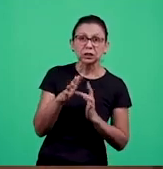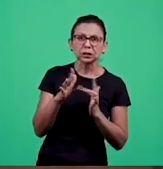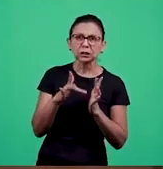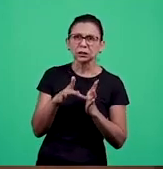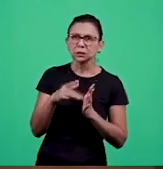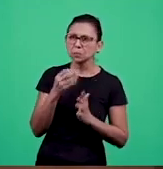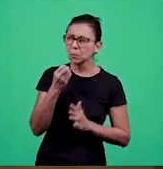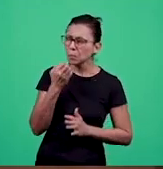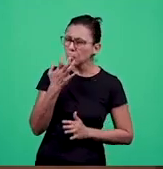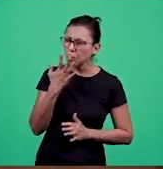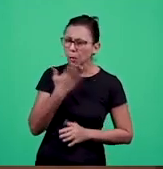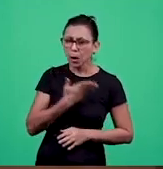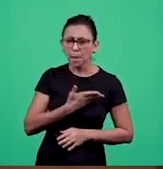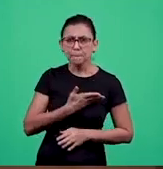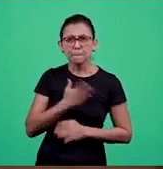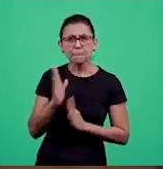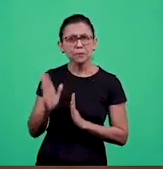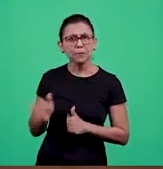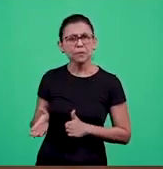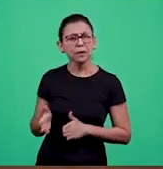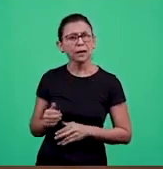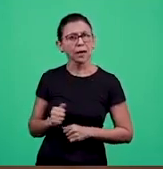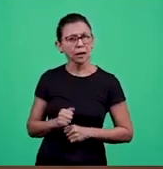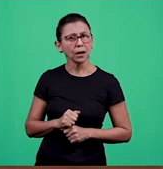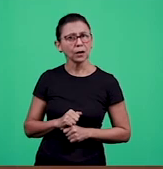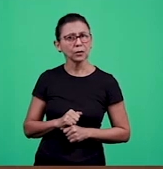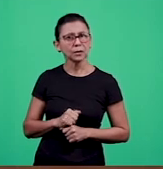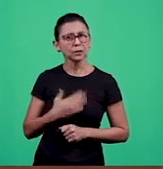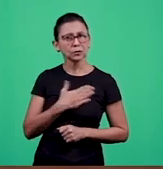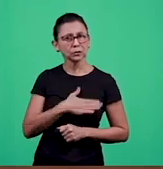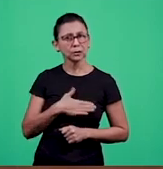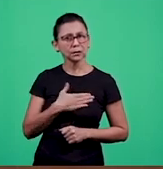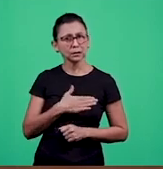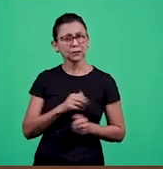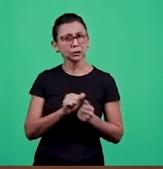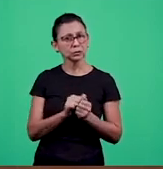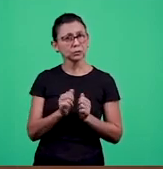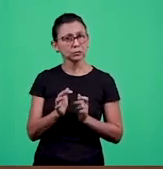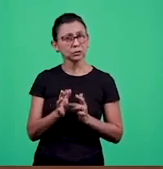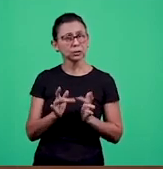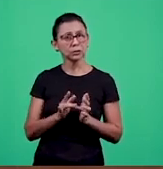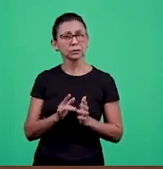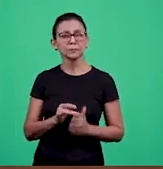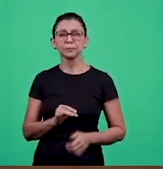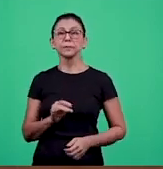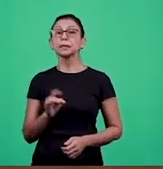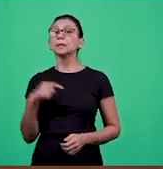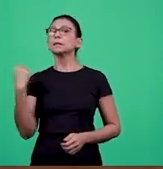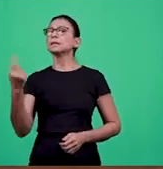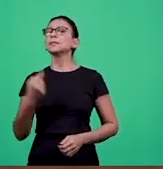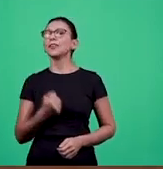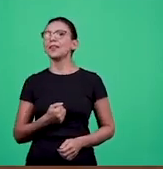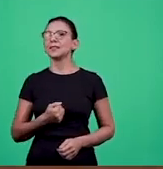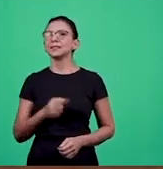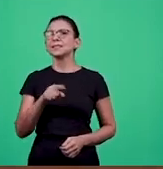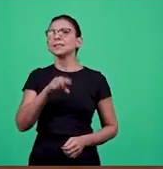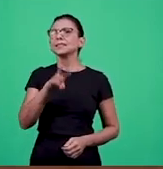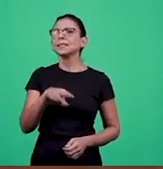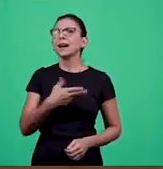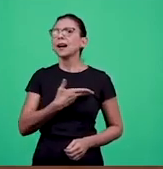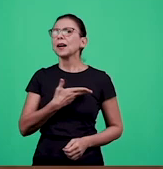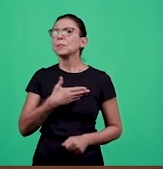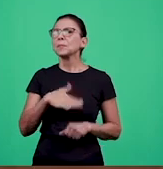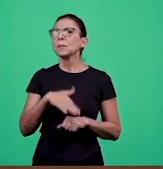their best friend. And they always liked to be with Jesus. And what about us? We also have Jesus as our best